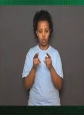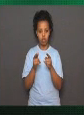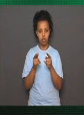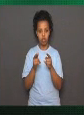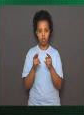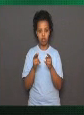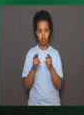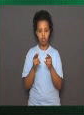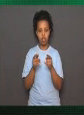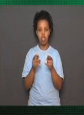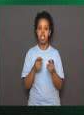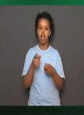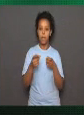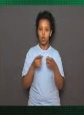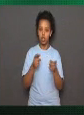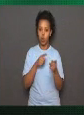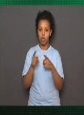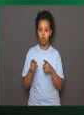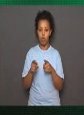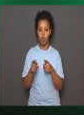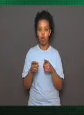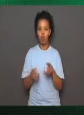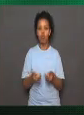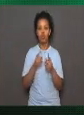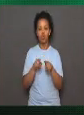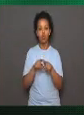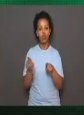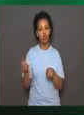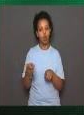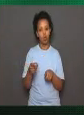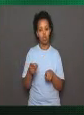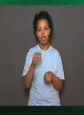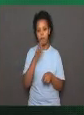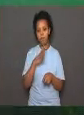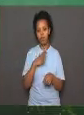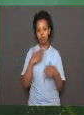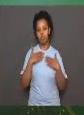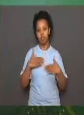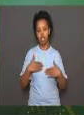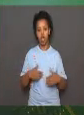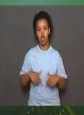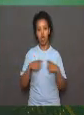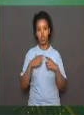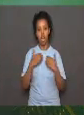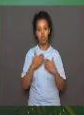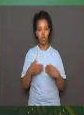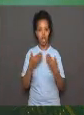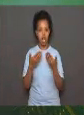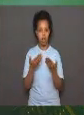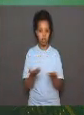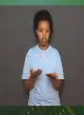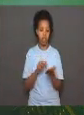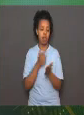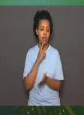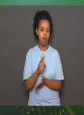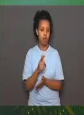control the various cyclical responses in living things. Both plants